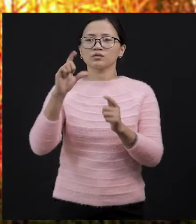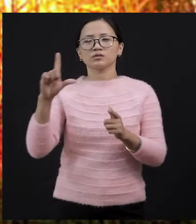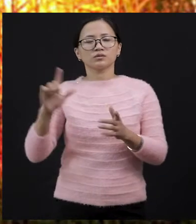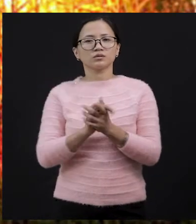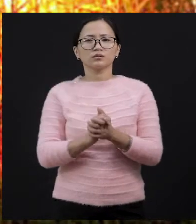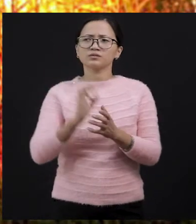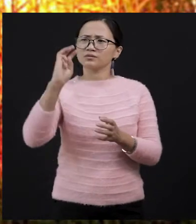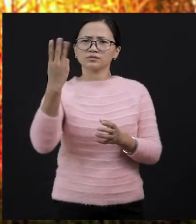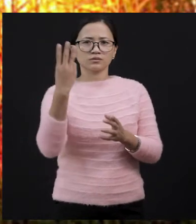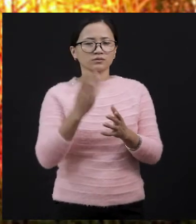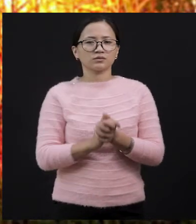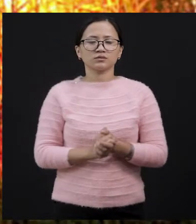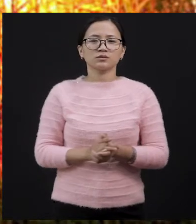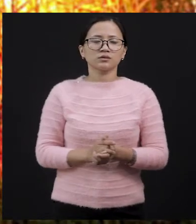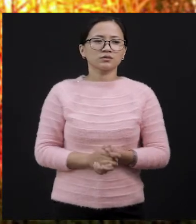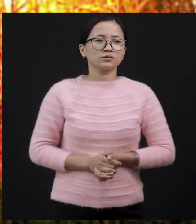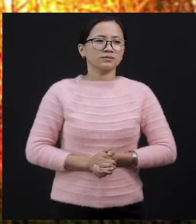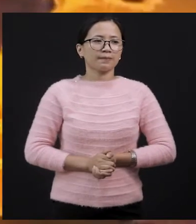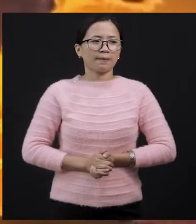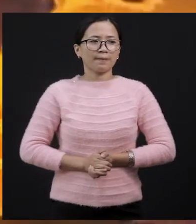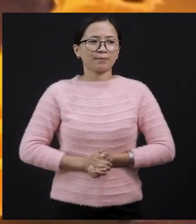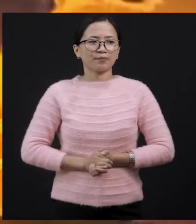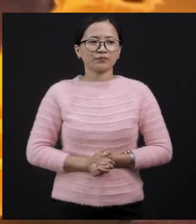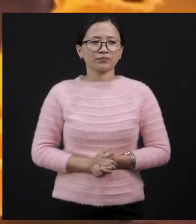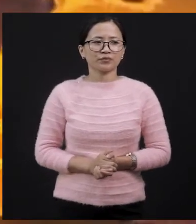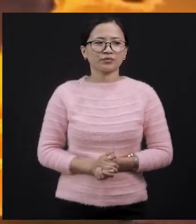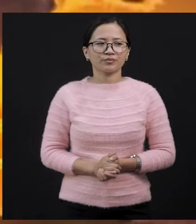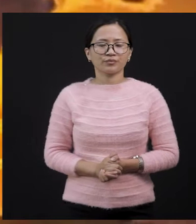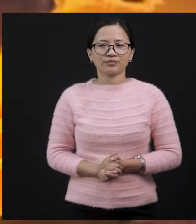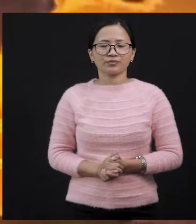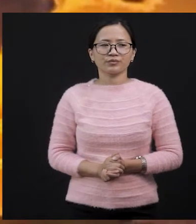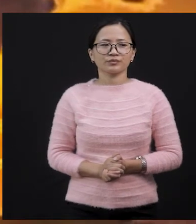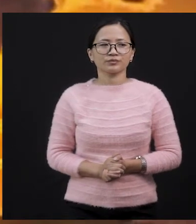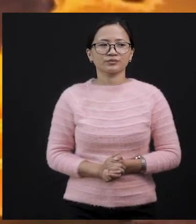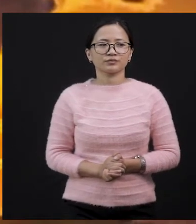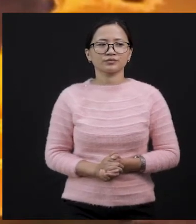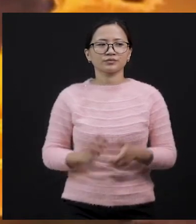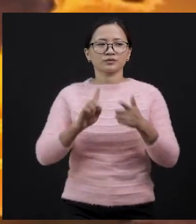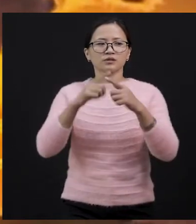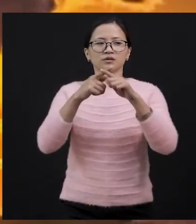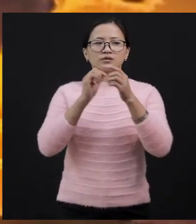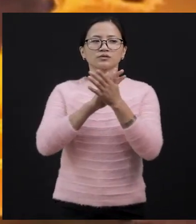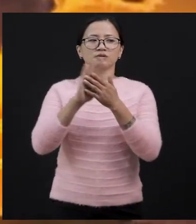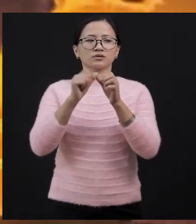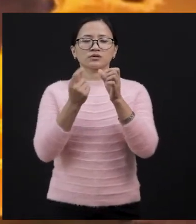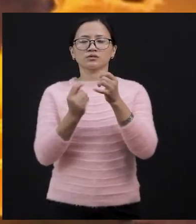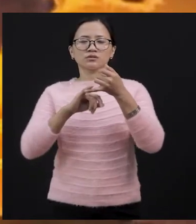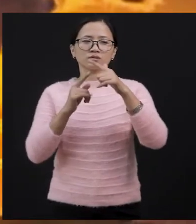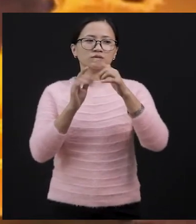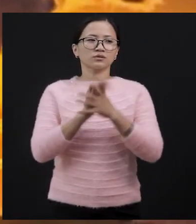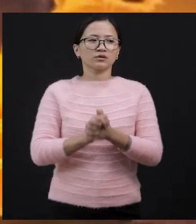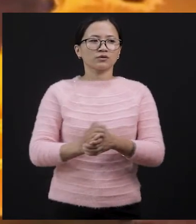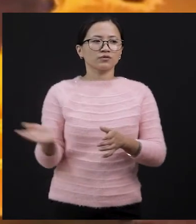about the third causes of our air pollution. That is an exhaust from factories